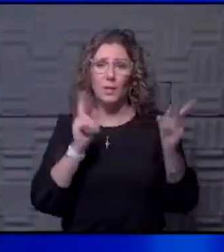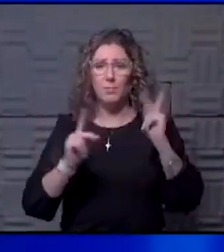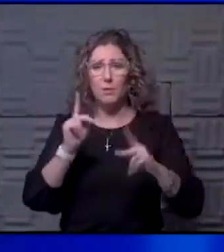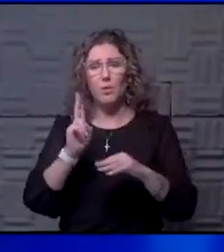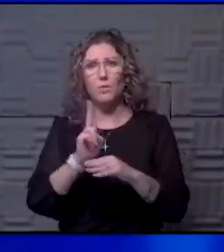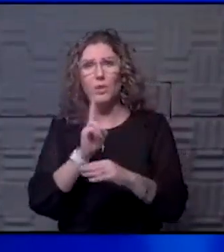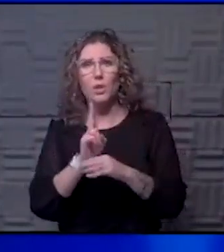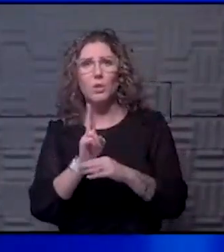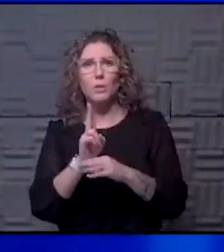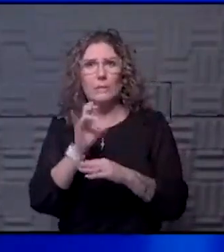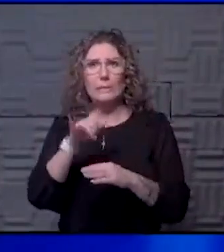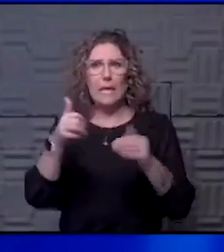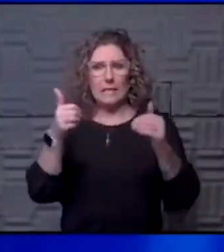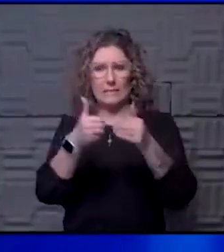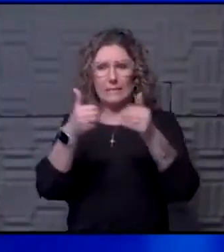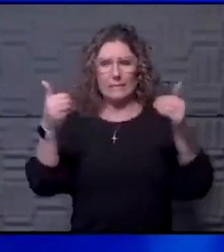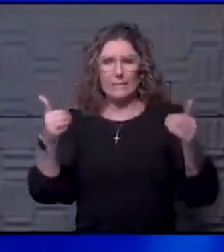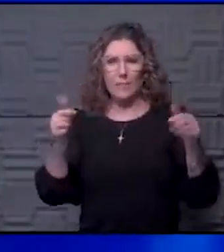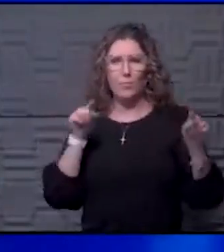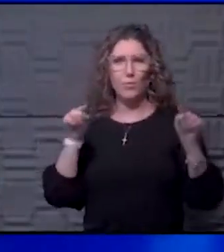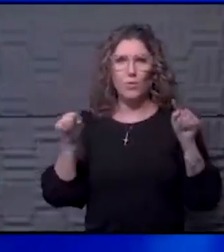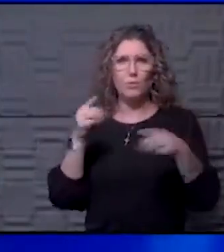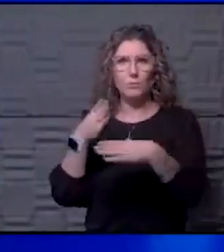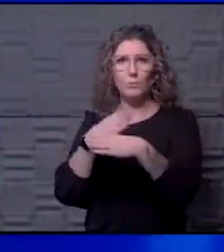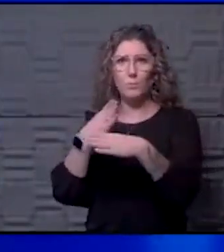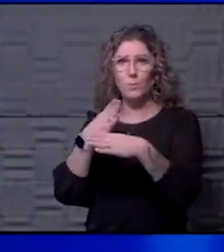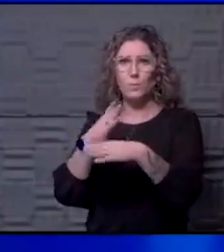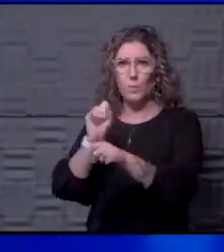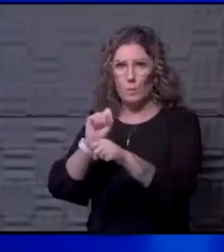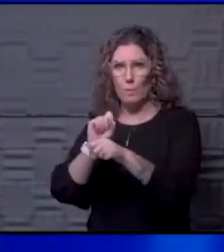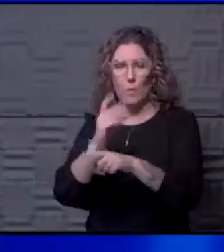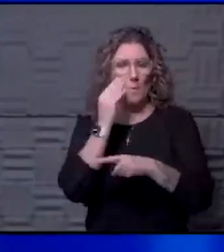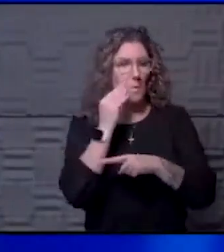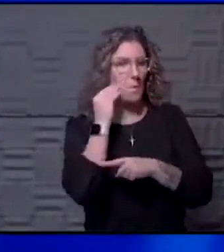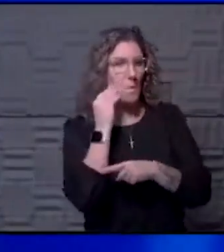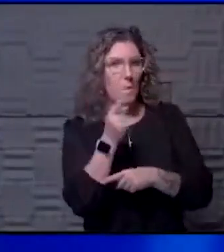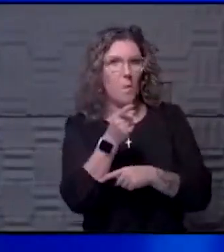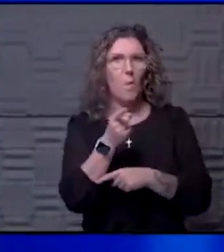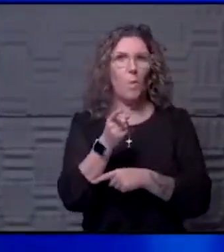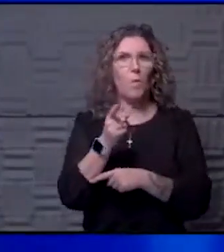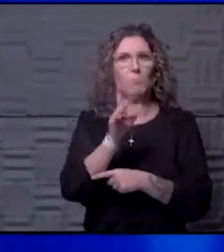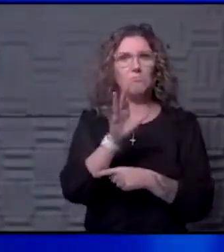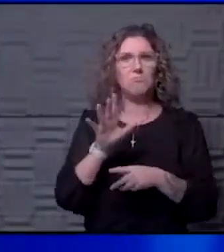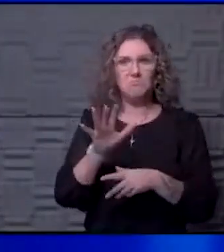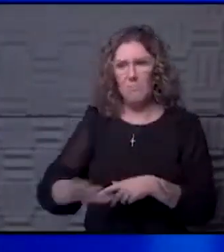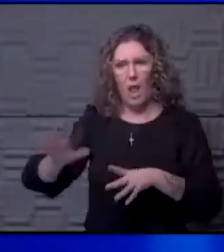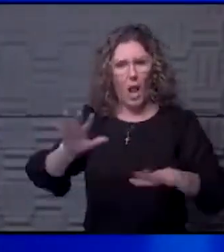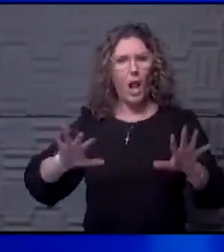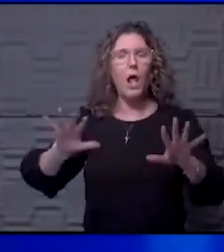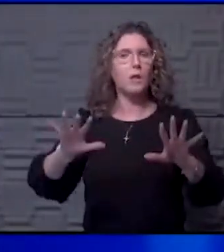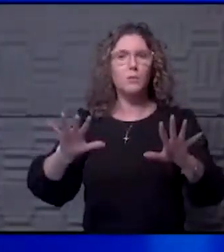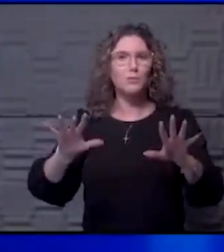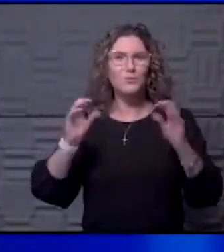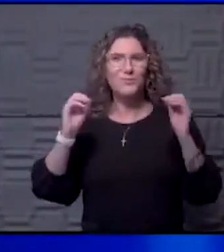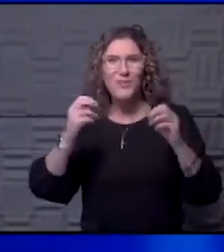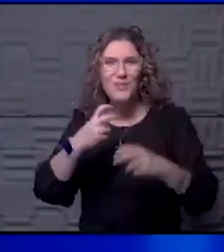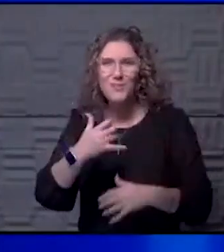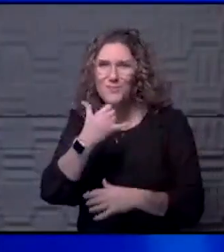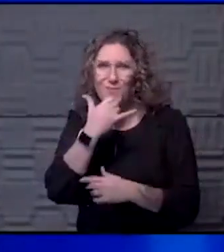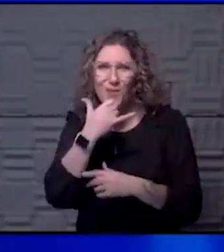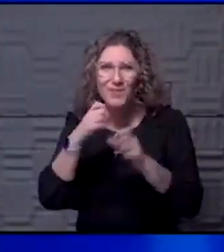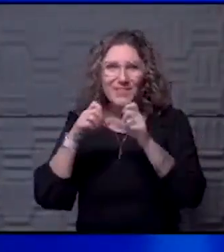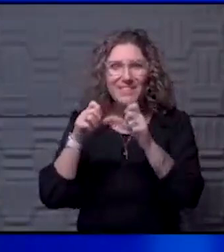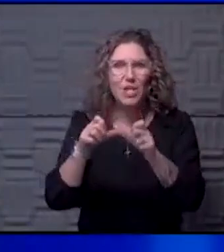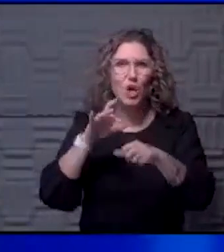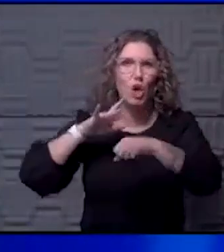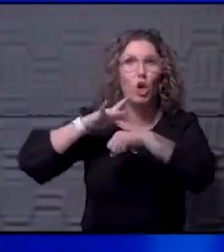used sort of that separation between work and home life in the healthcare space before, there's nothing wrong with continuing it. Early on there was a